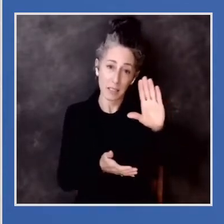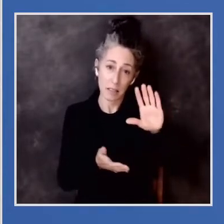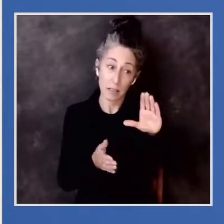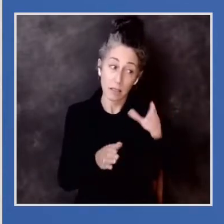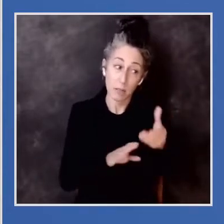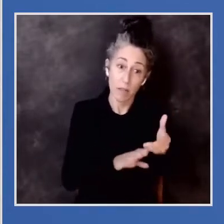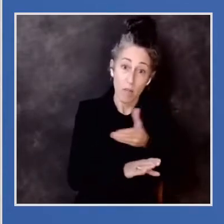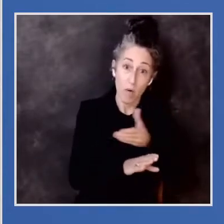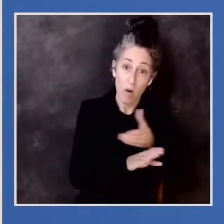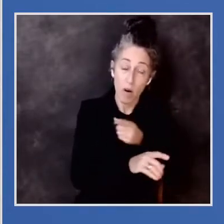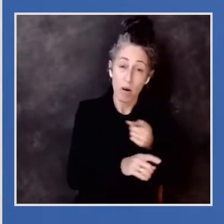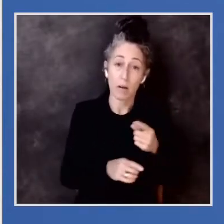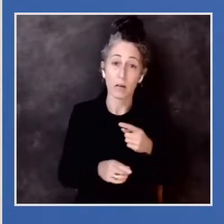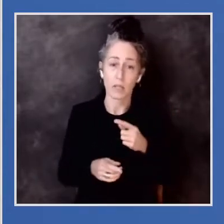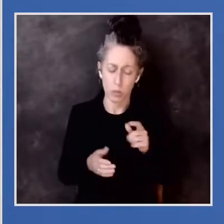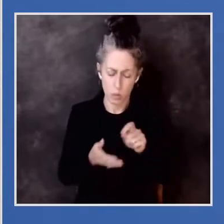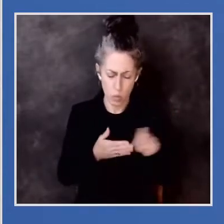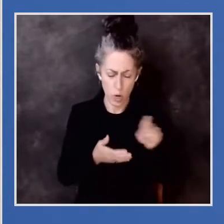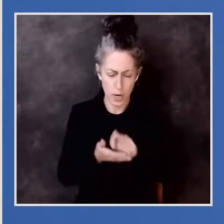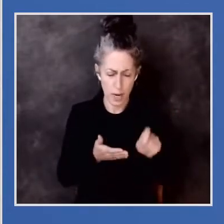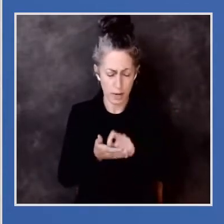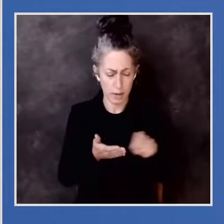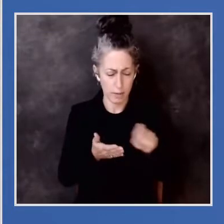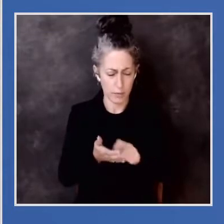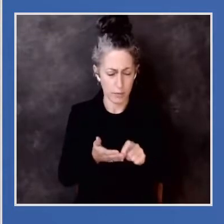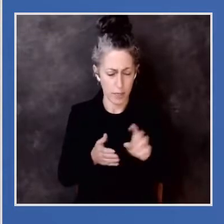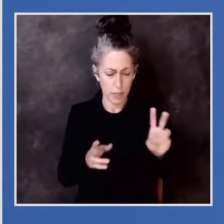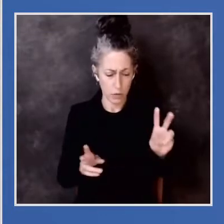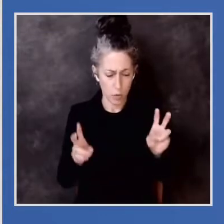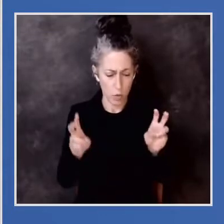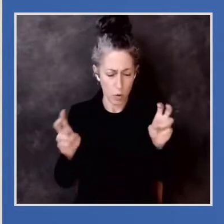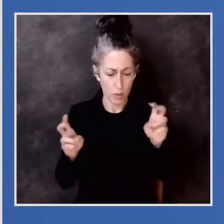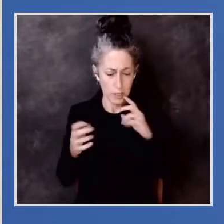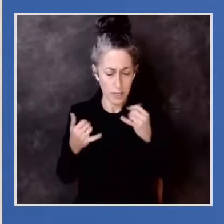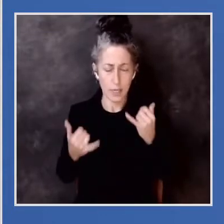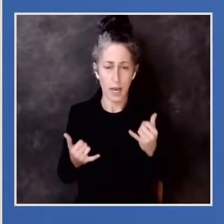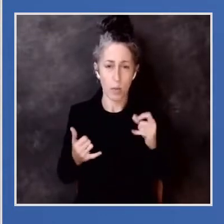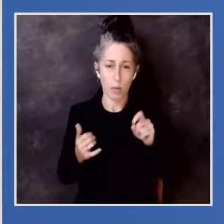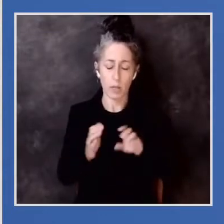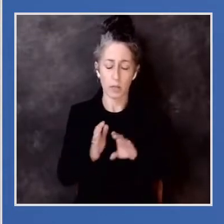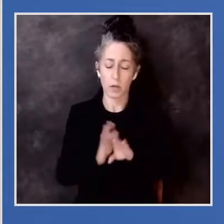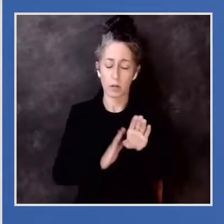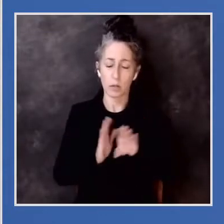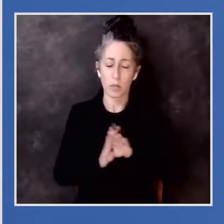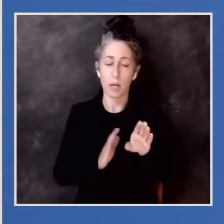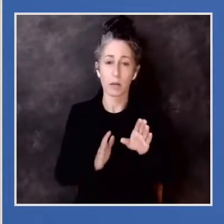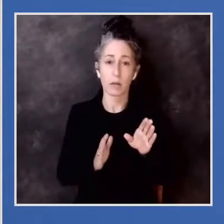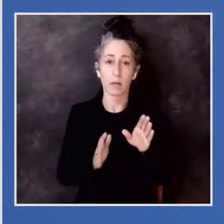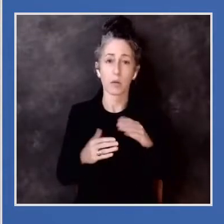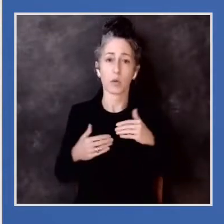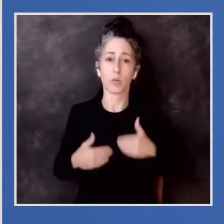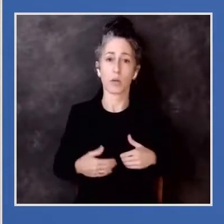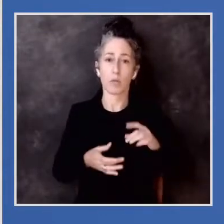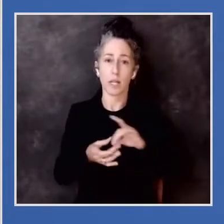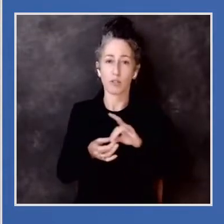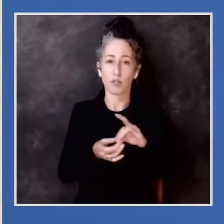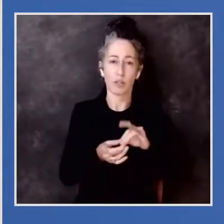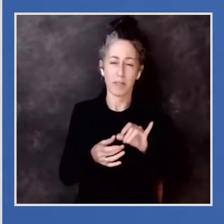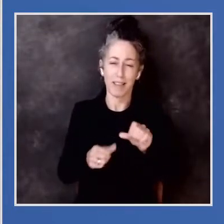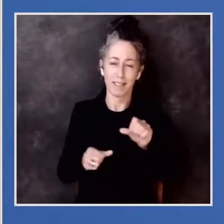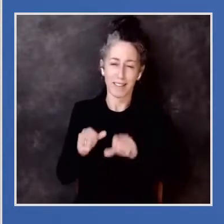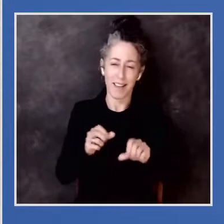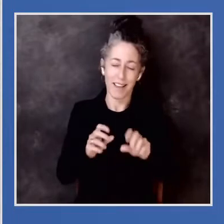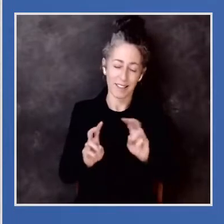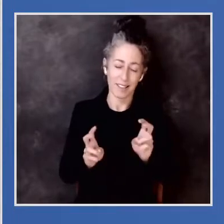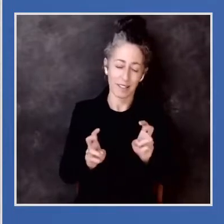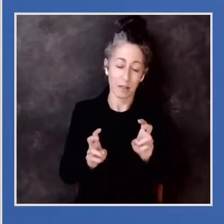was to say, quote, "Today, we must cultivate the science of human relationships, the ability of all people,